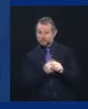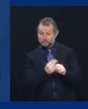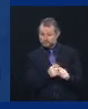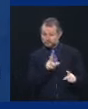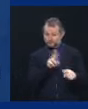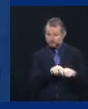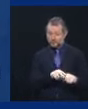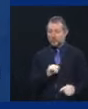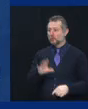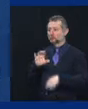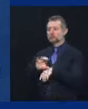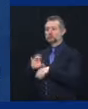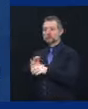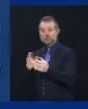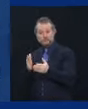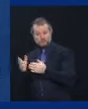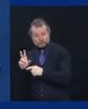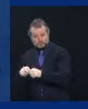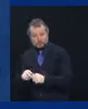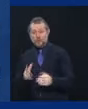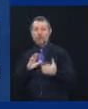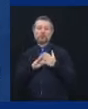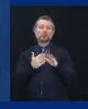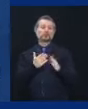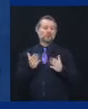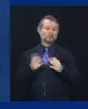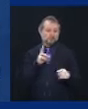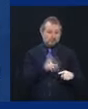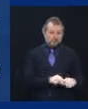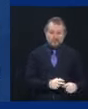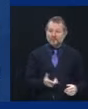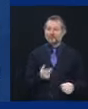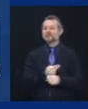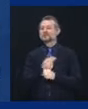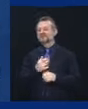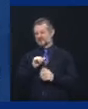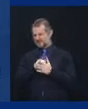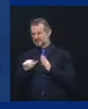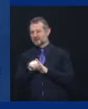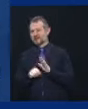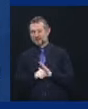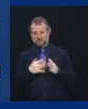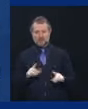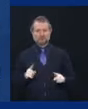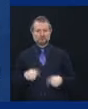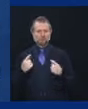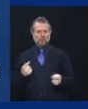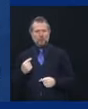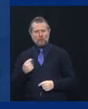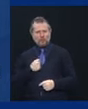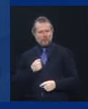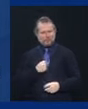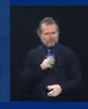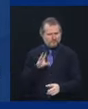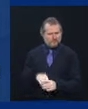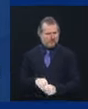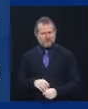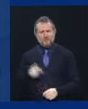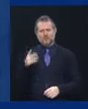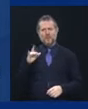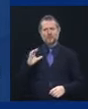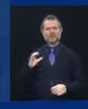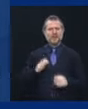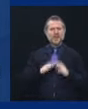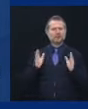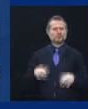we have been doing. I've been working myself with public housing. The state has set up sites in public housing with